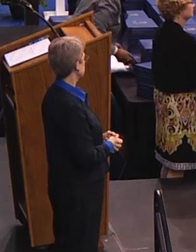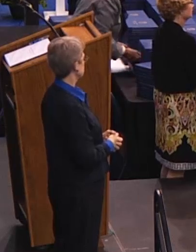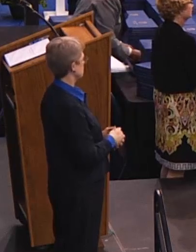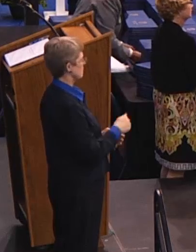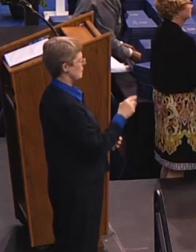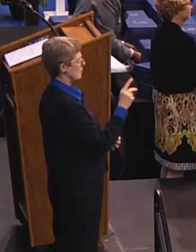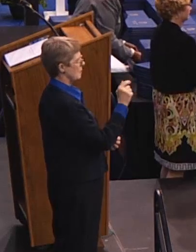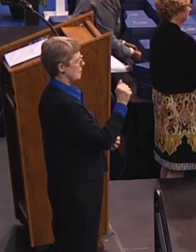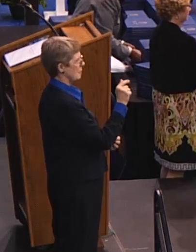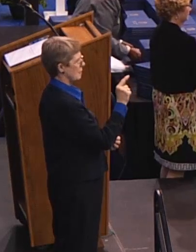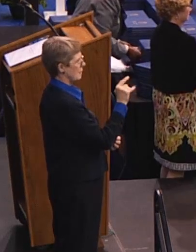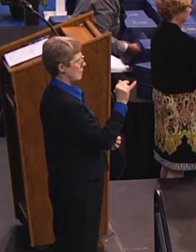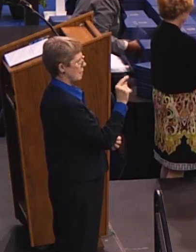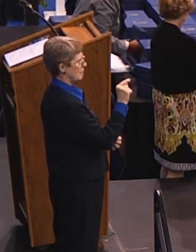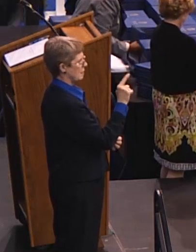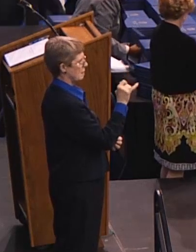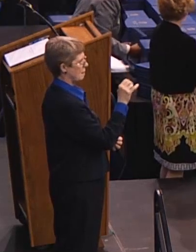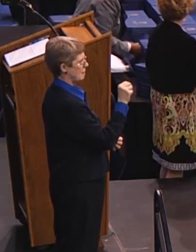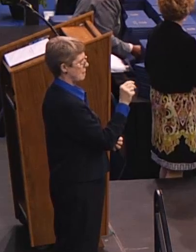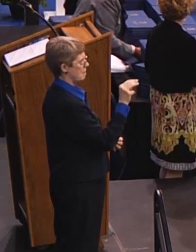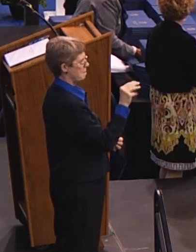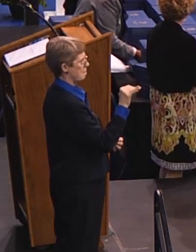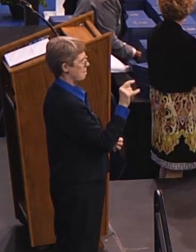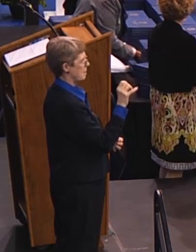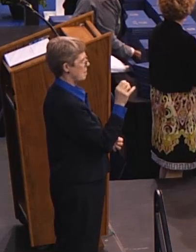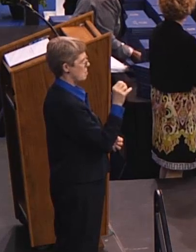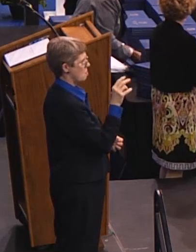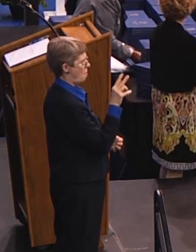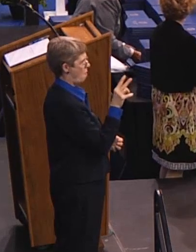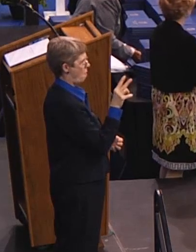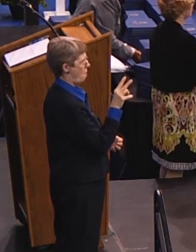Caitlin Maggie Jeanette Millenoff, dental assisting.